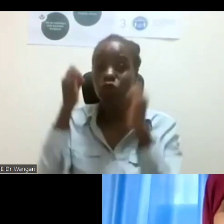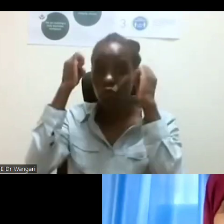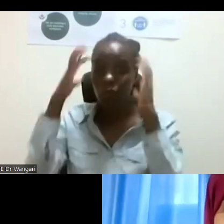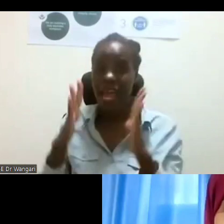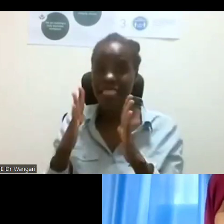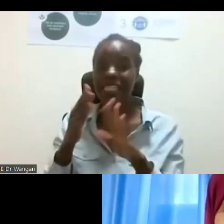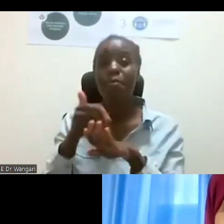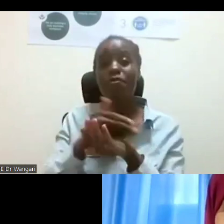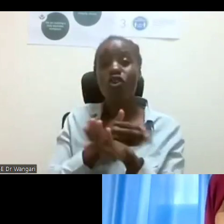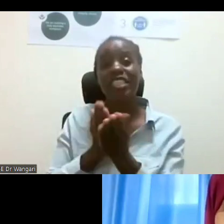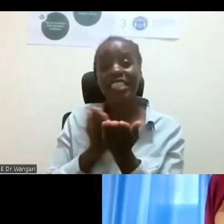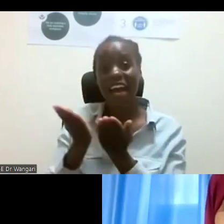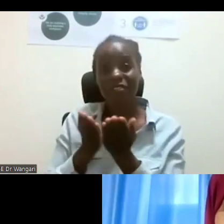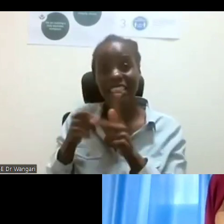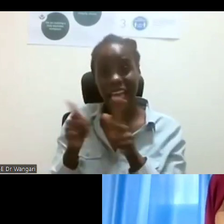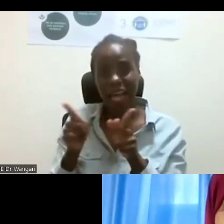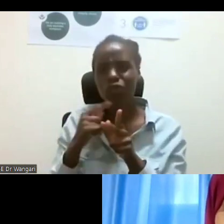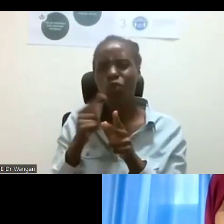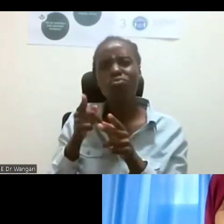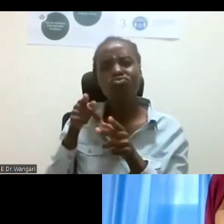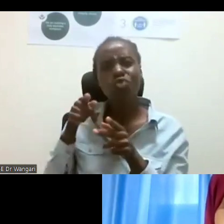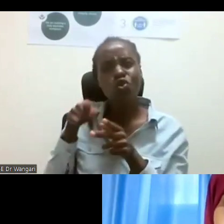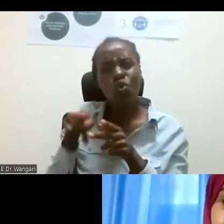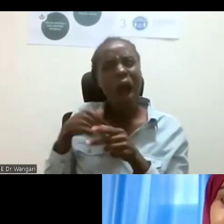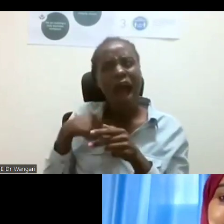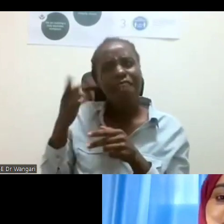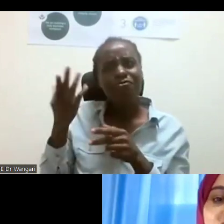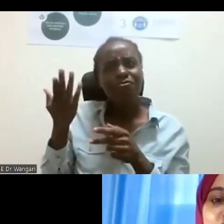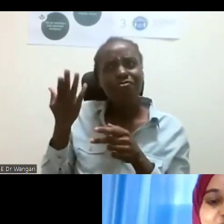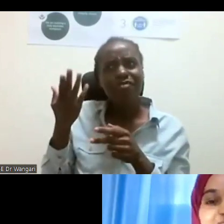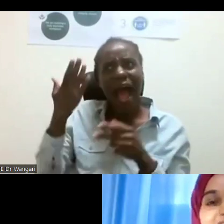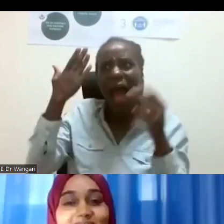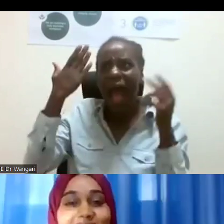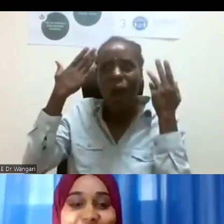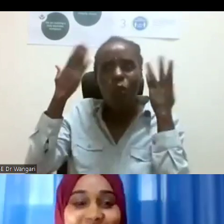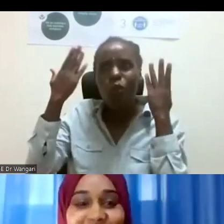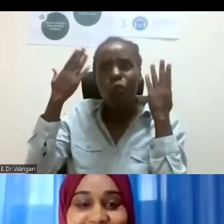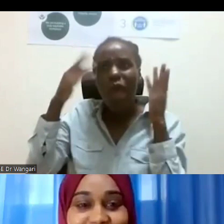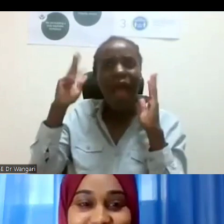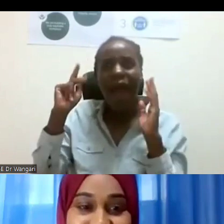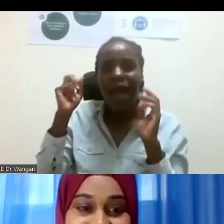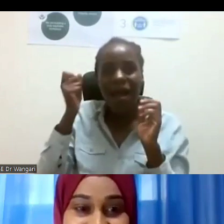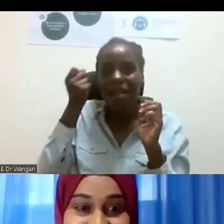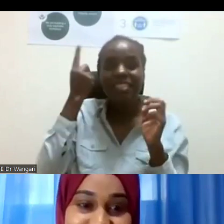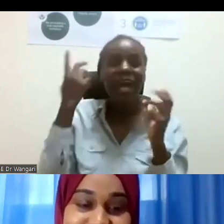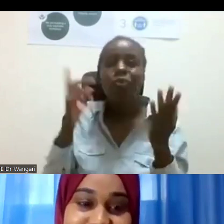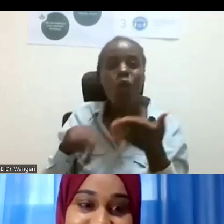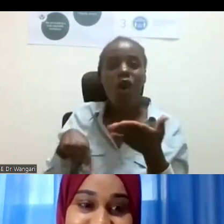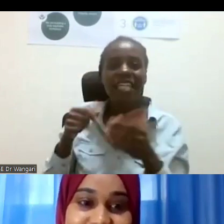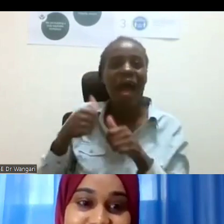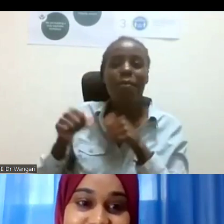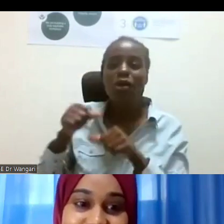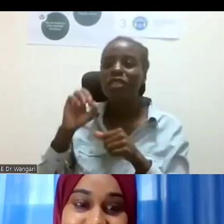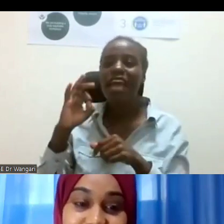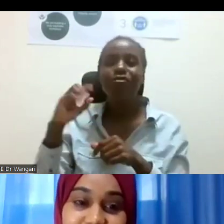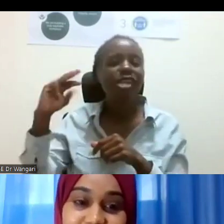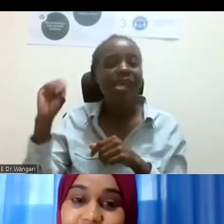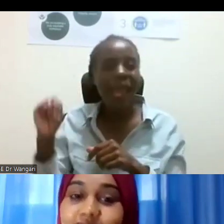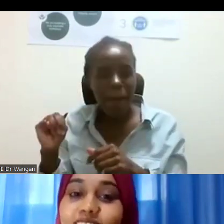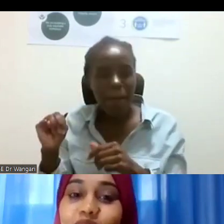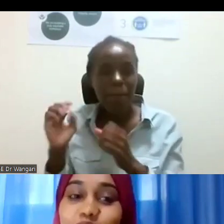were the eye-opening moments when interacting with ARCAV-led training on FGMC prevention